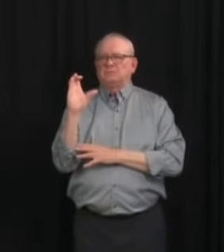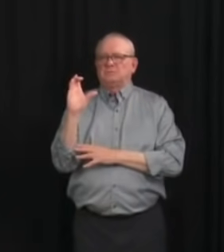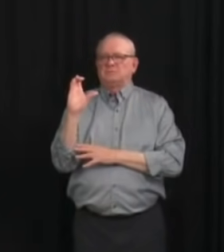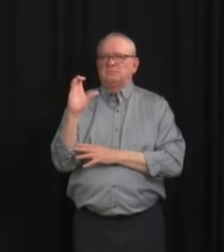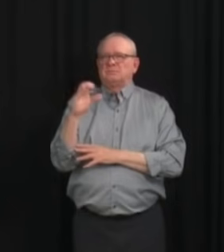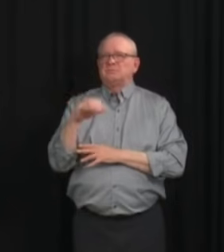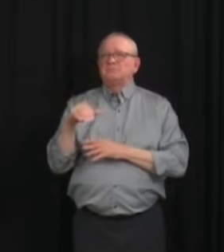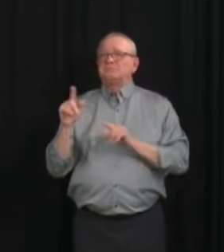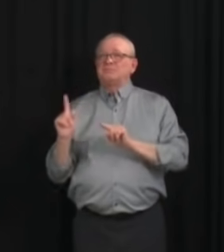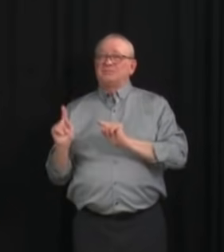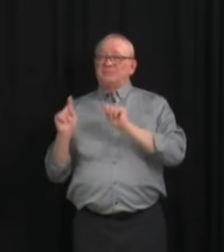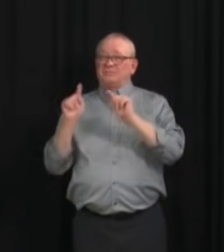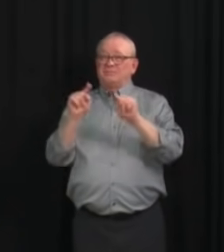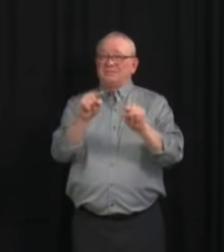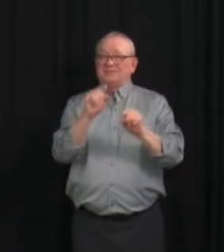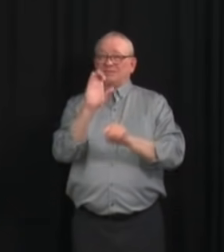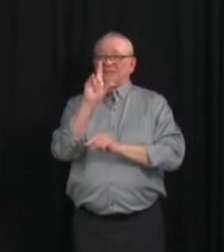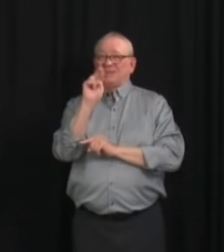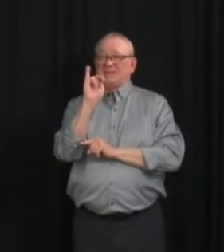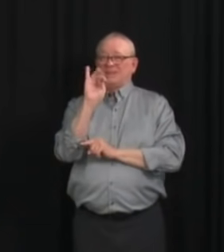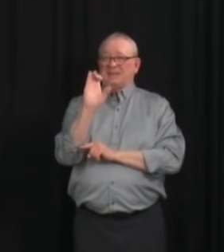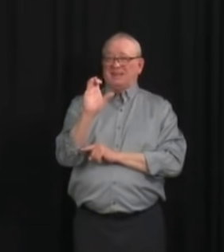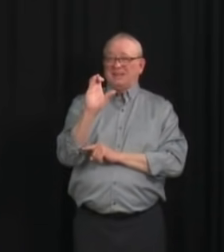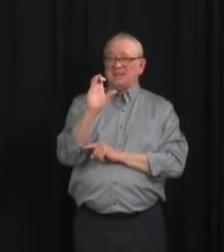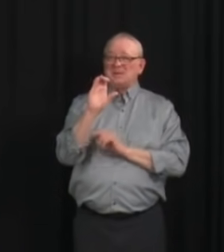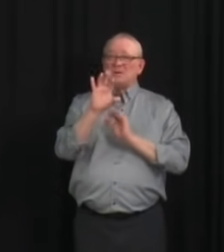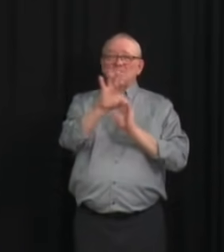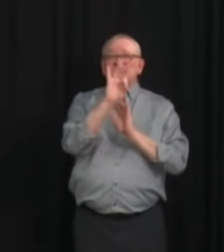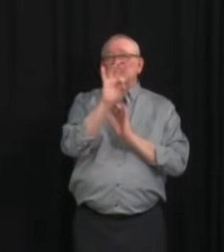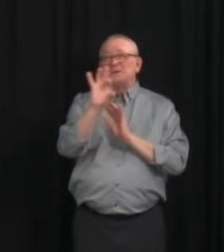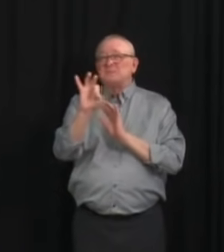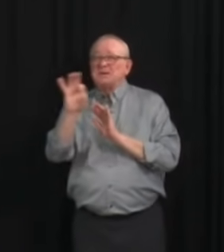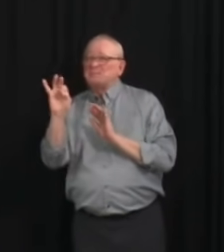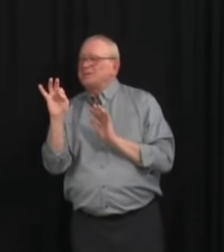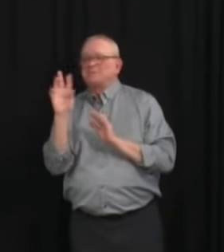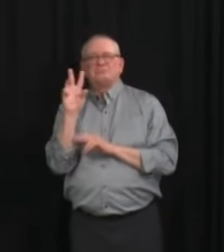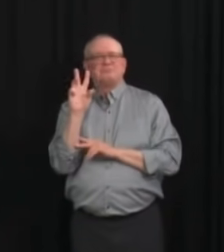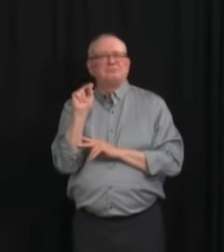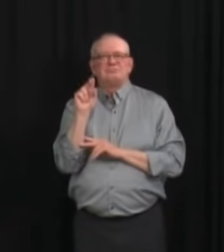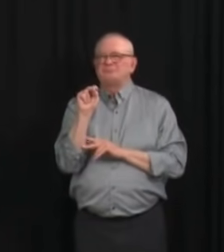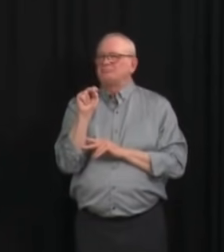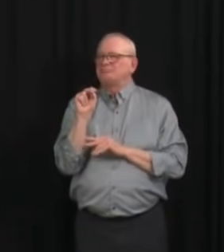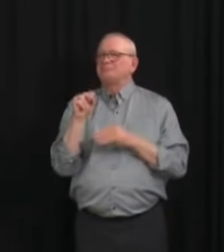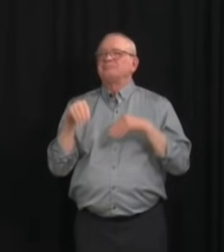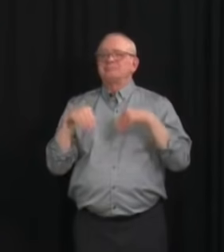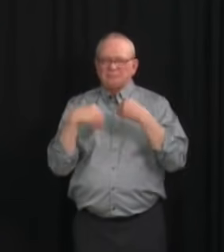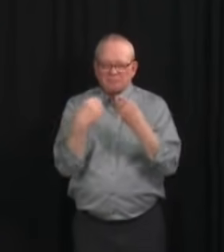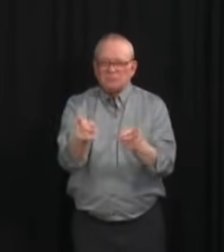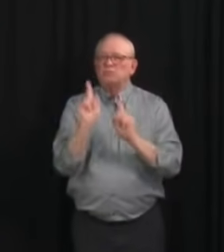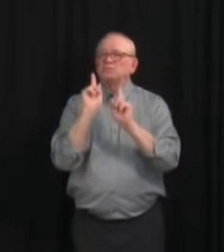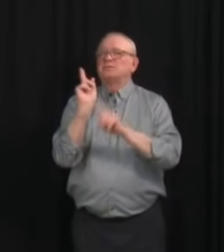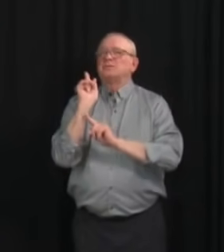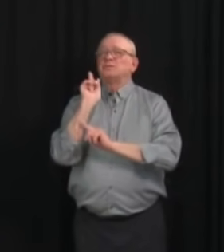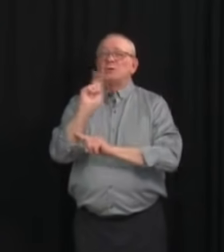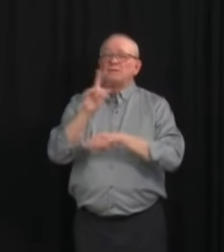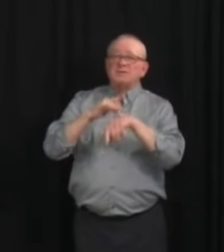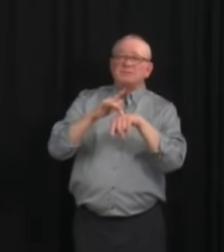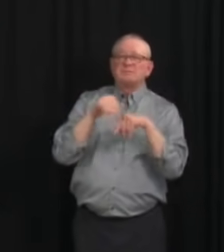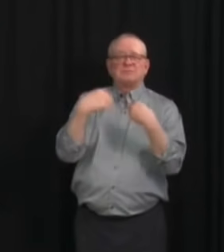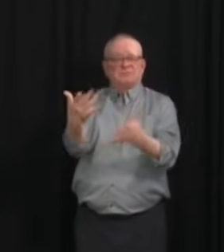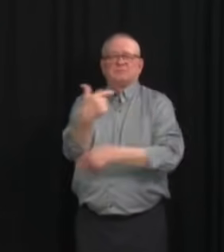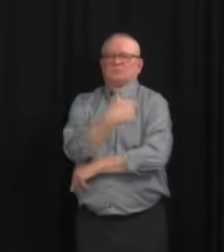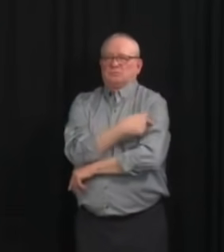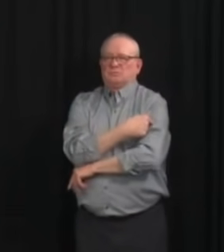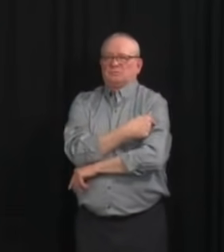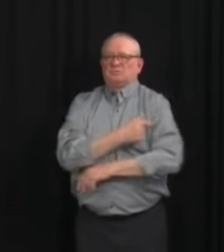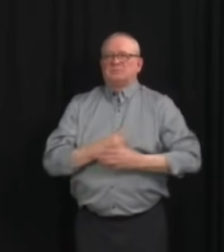be able to choose which of the 2 vaccines they wish to receive there. The one choice that is available for Albertans who are